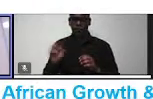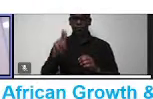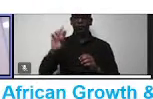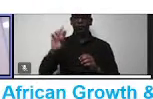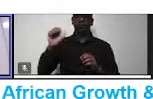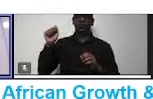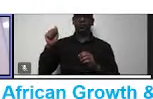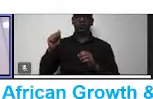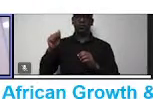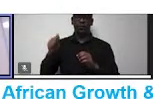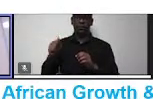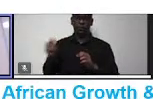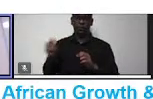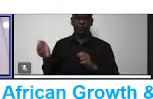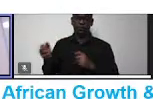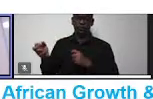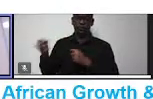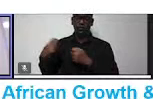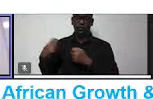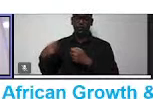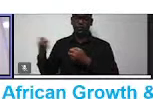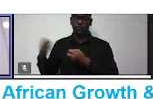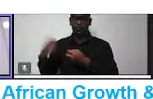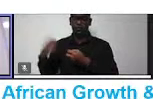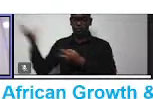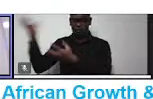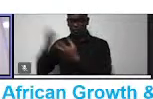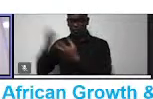from under the AGOA program. So